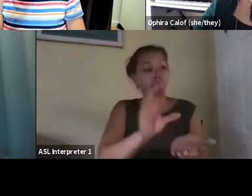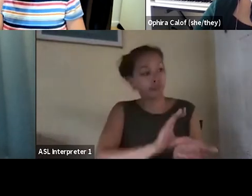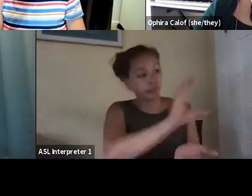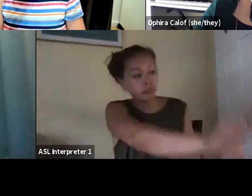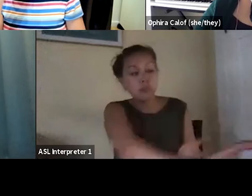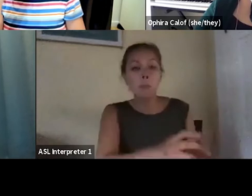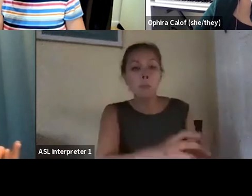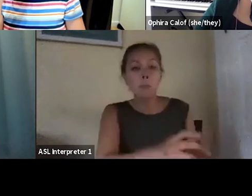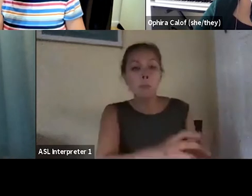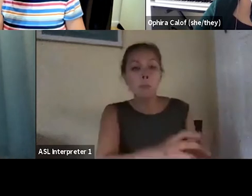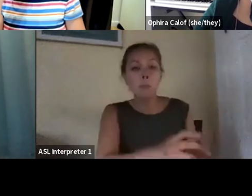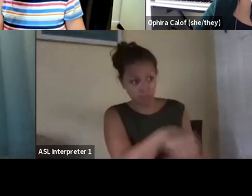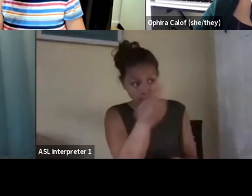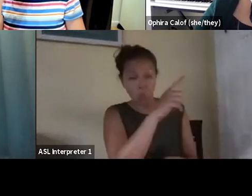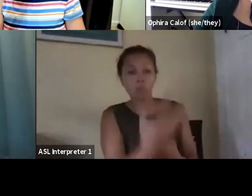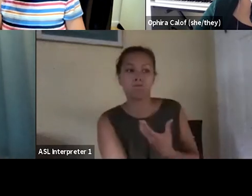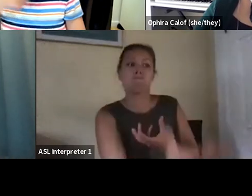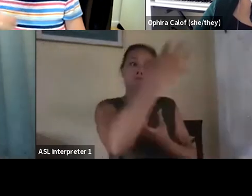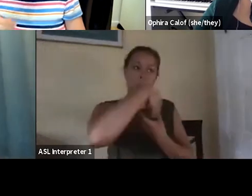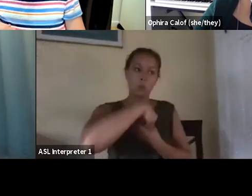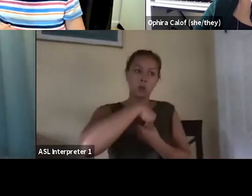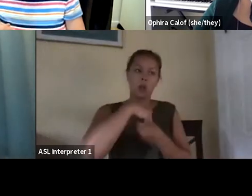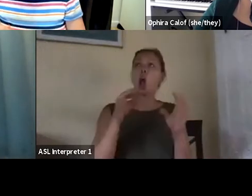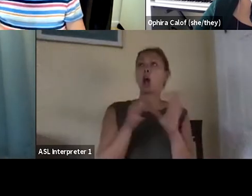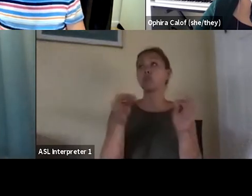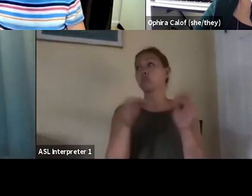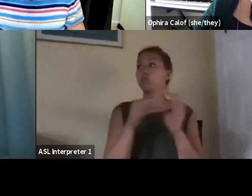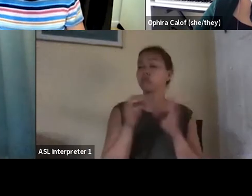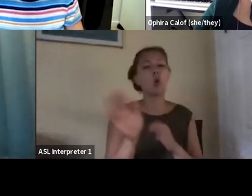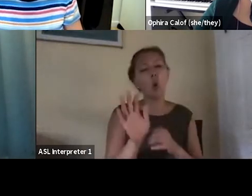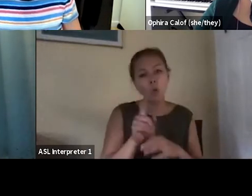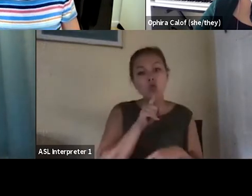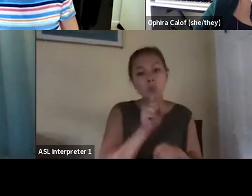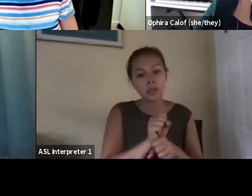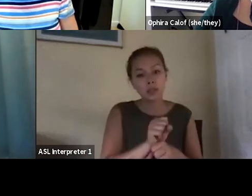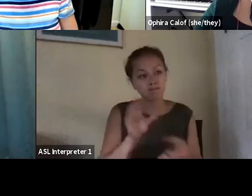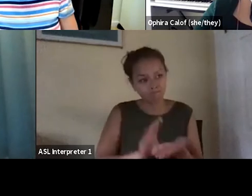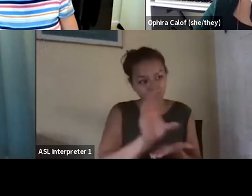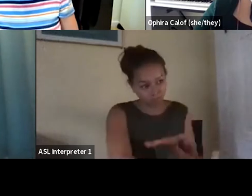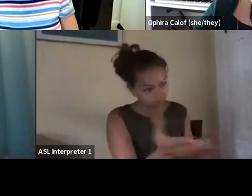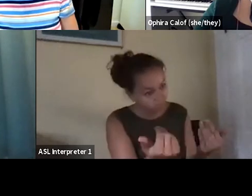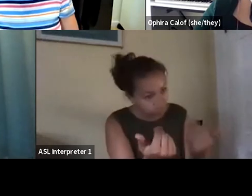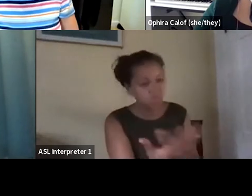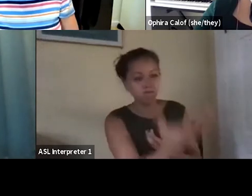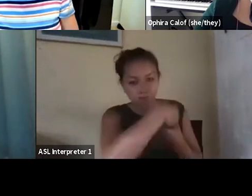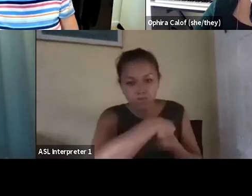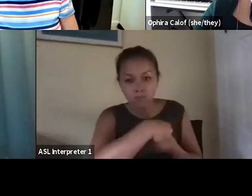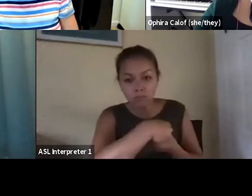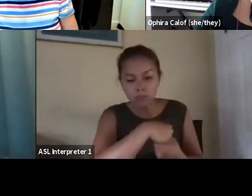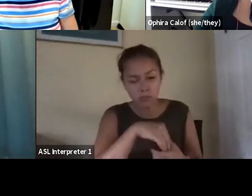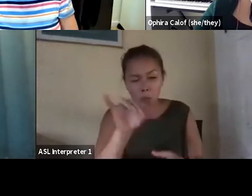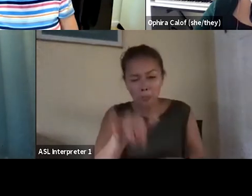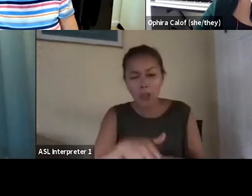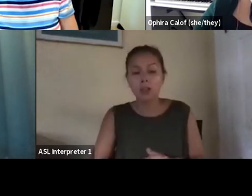inclusivity is, you know, more than just a talking point at panels, that people act upon it. I'd also say too that we need to eradicate the sort of like do